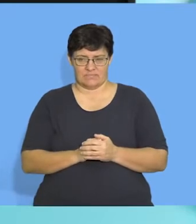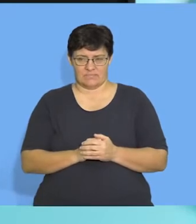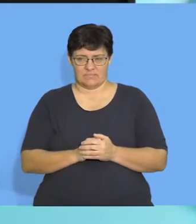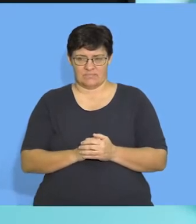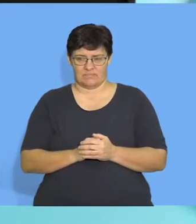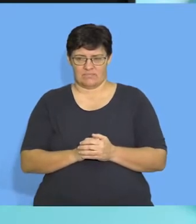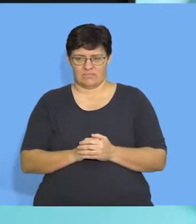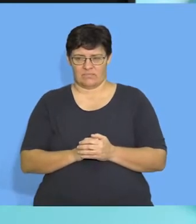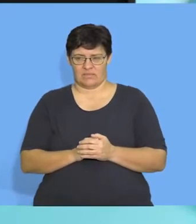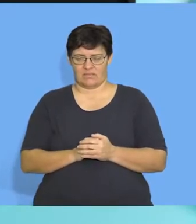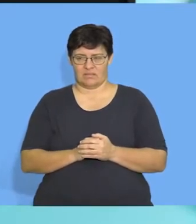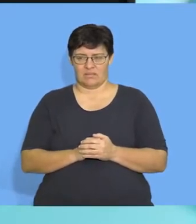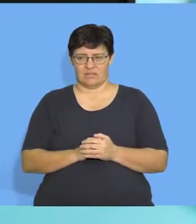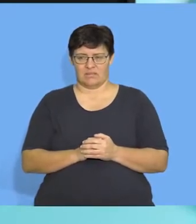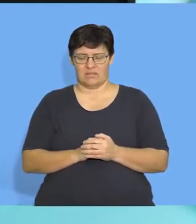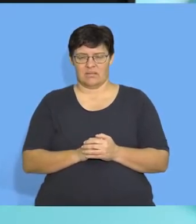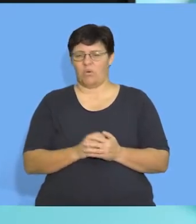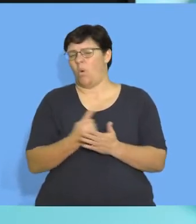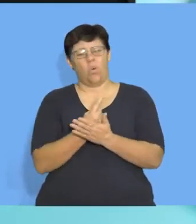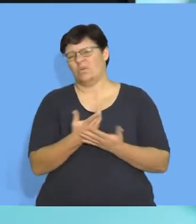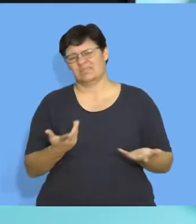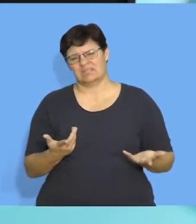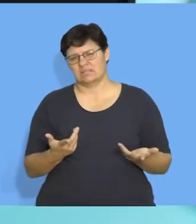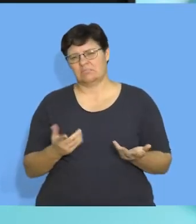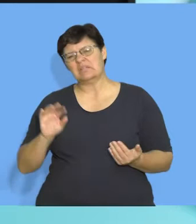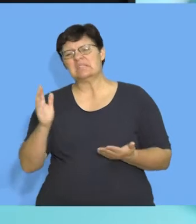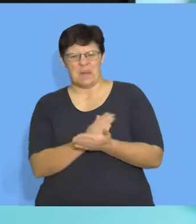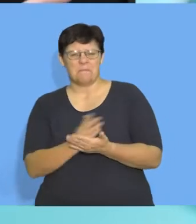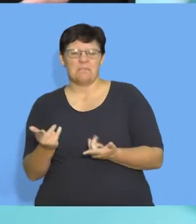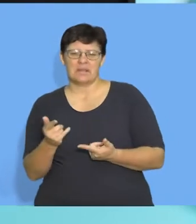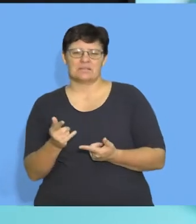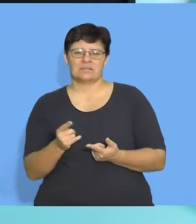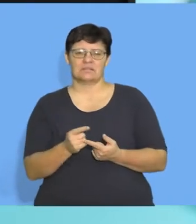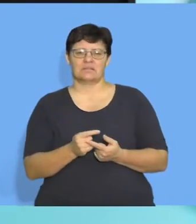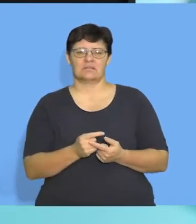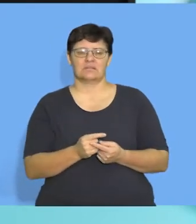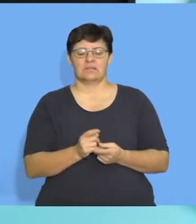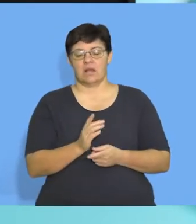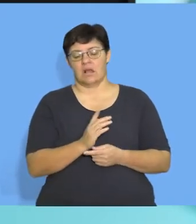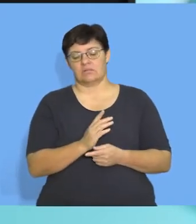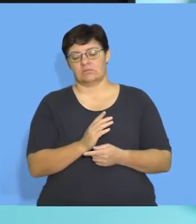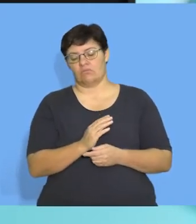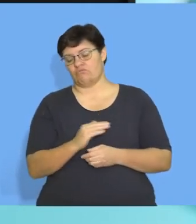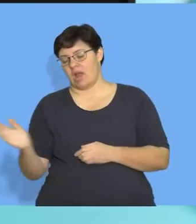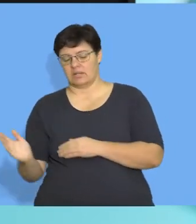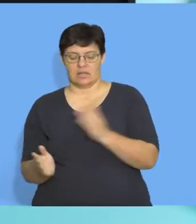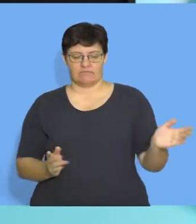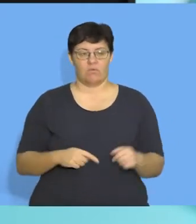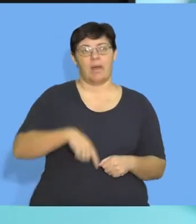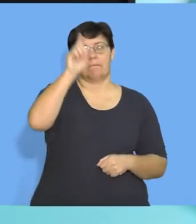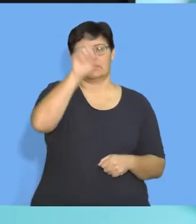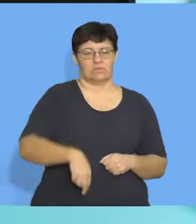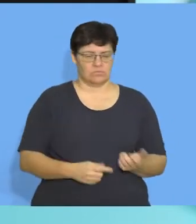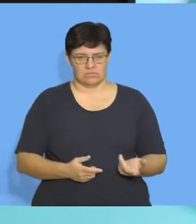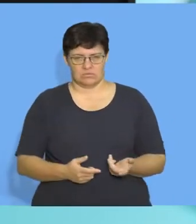all the time, every now and then we do, something that's going left and right with something that's going up and down. Okay, it depends on